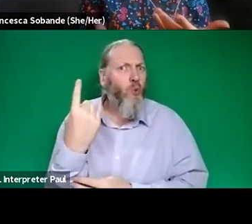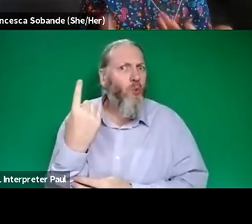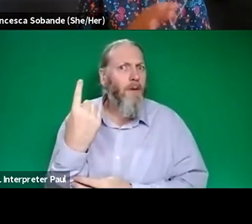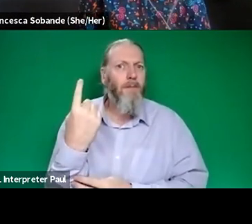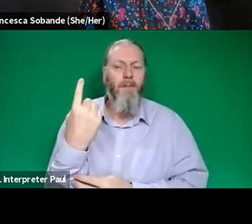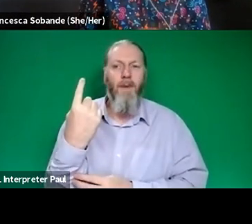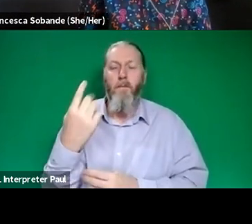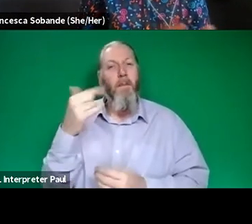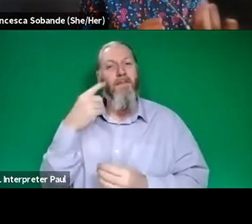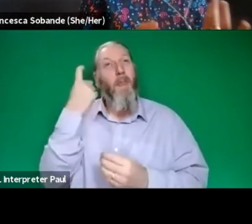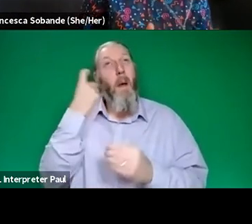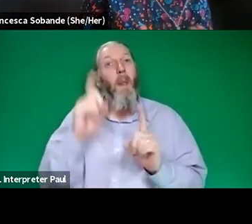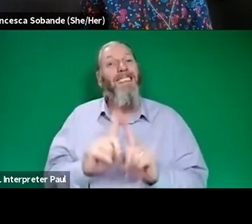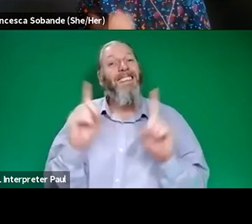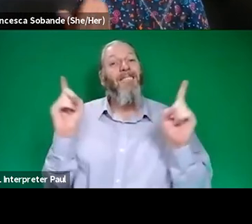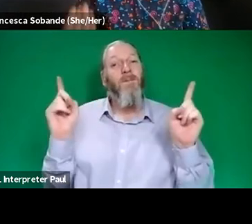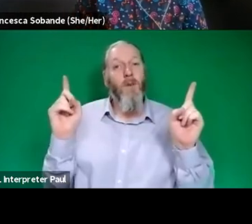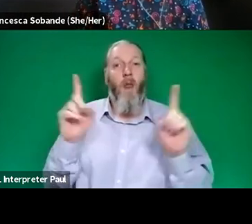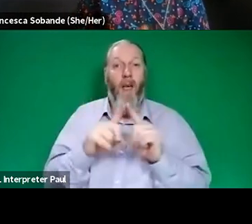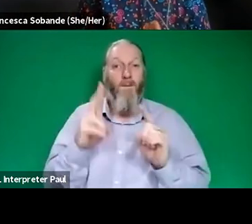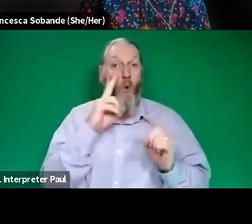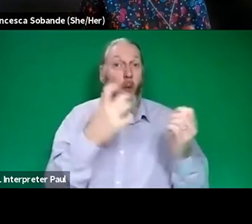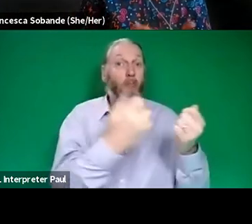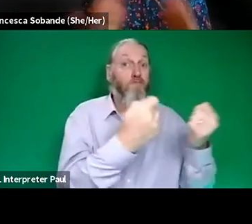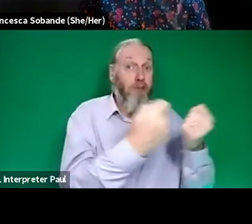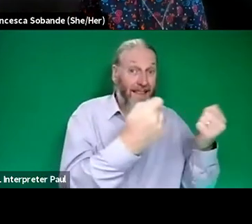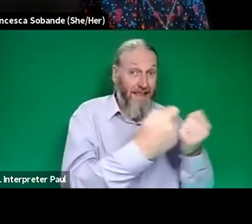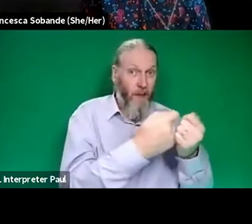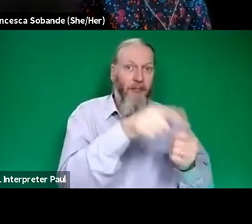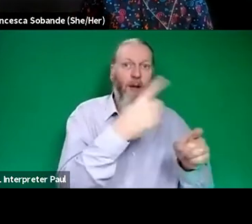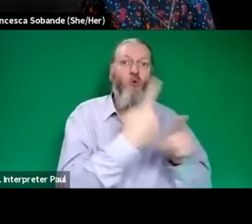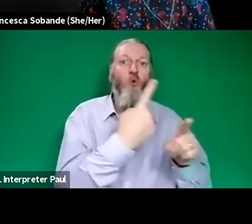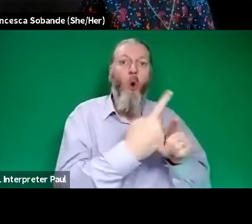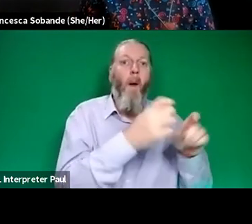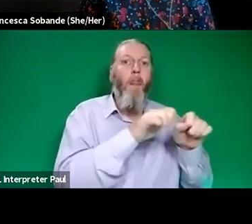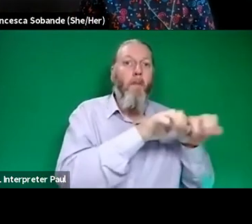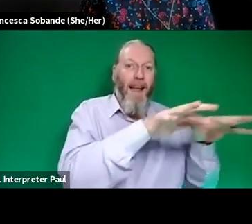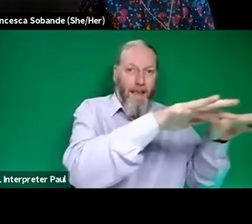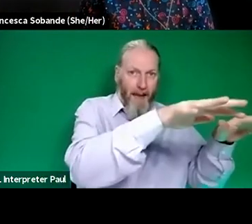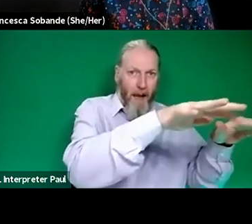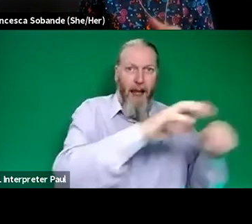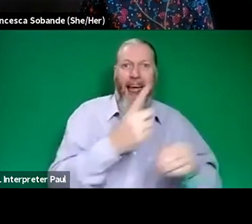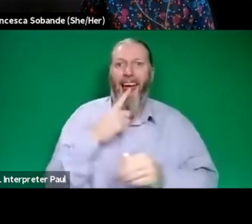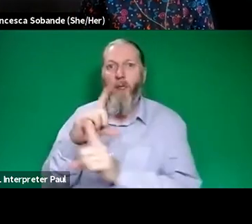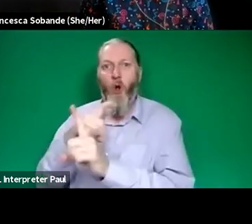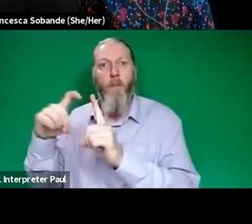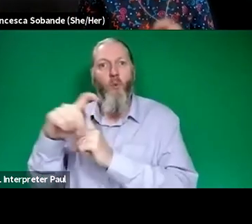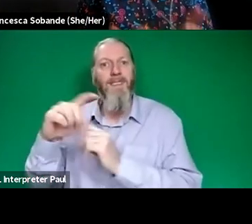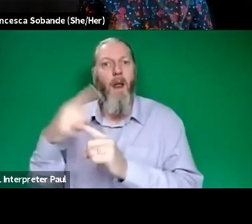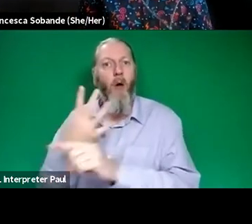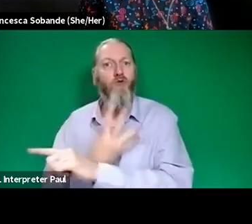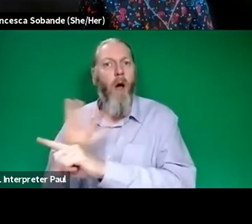how the pandemic is discussed in the press and in political spheres at a grassroots level. So something I'm really interested in is how we've